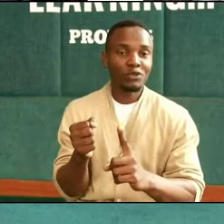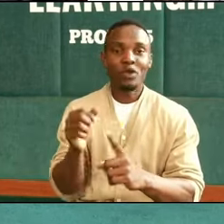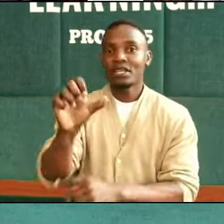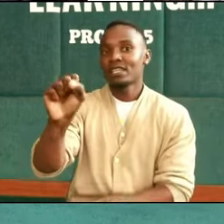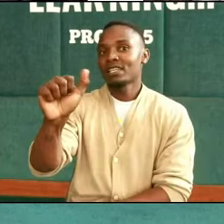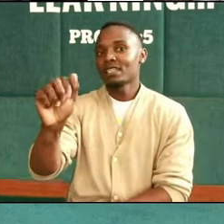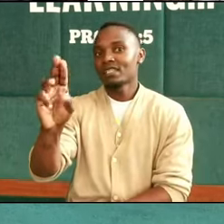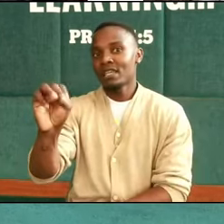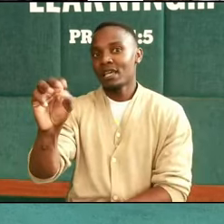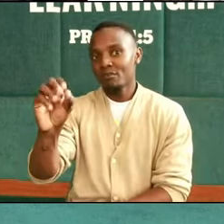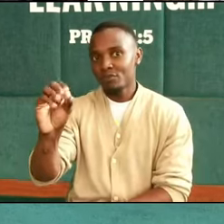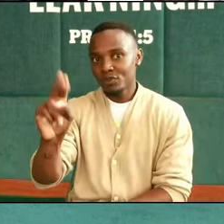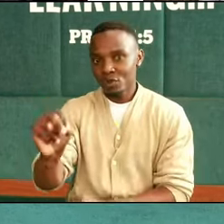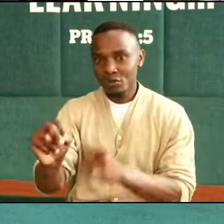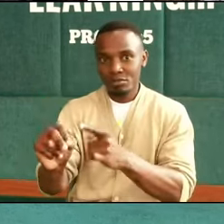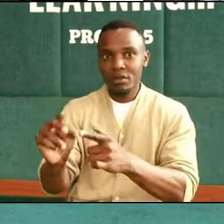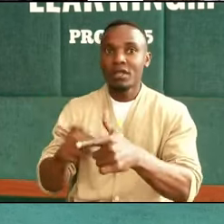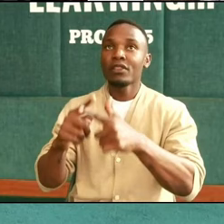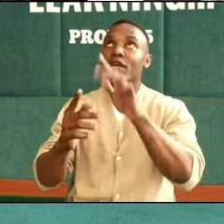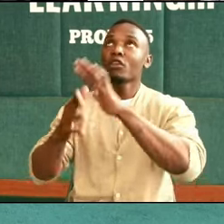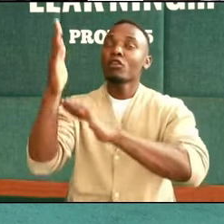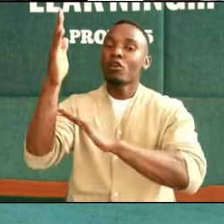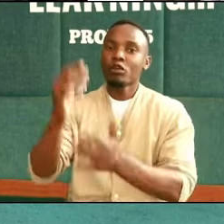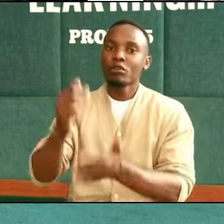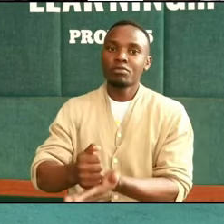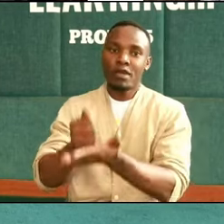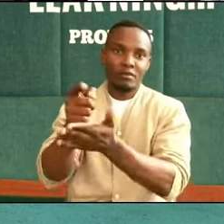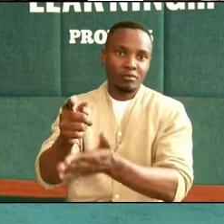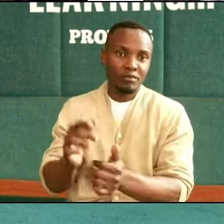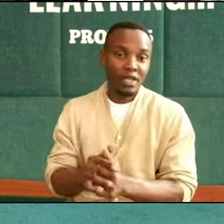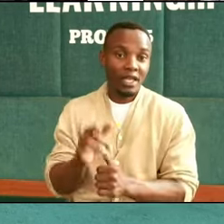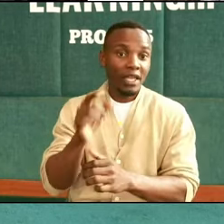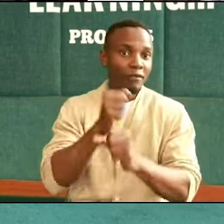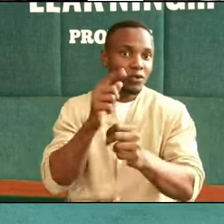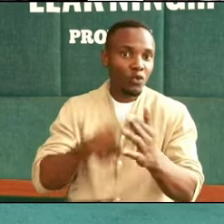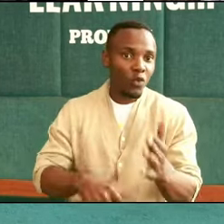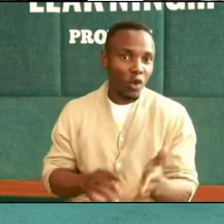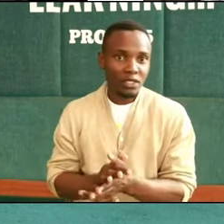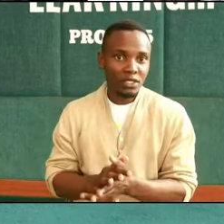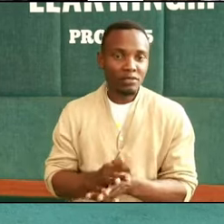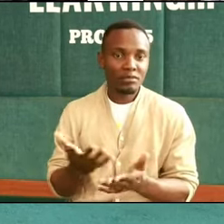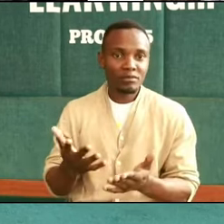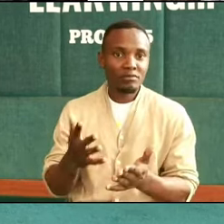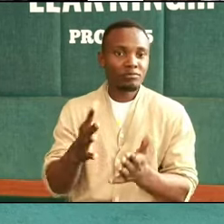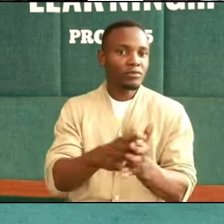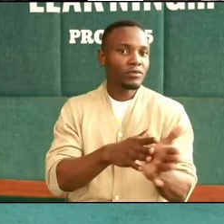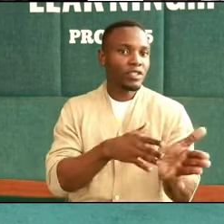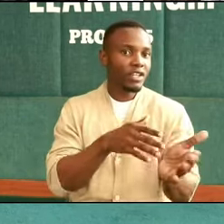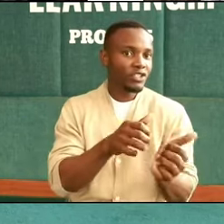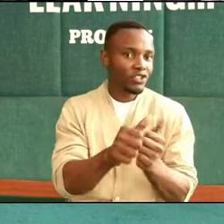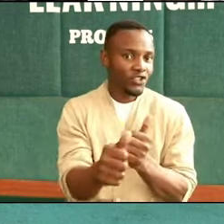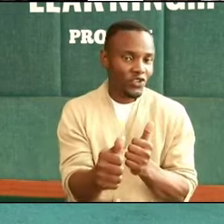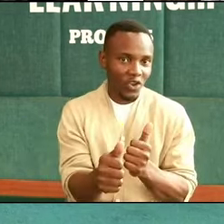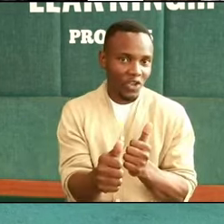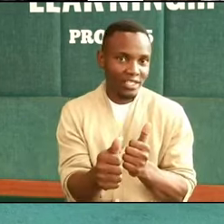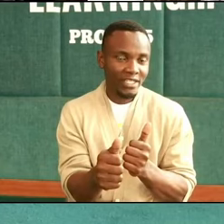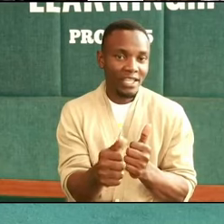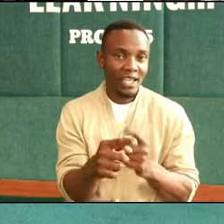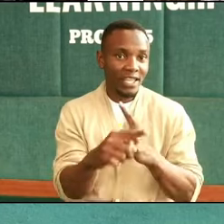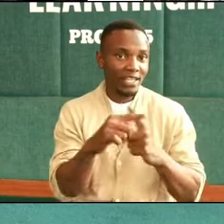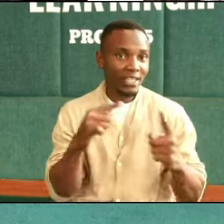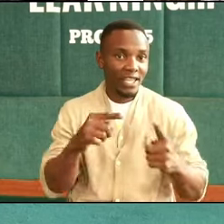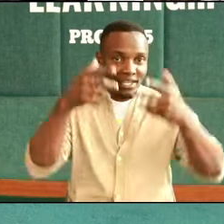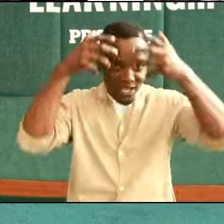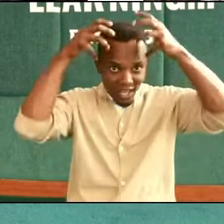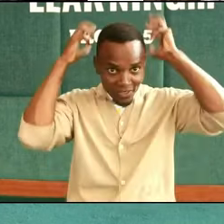Samson. And Samson depended on God. And what did Samson do to the lion? He beat it. And he beat it.